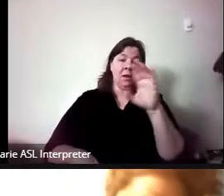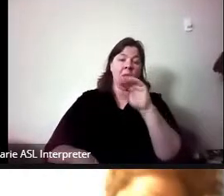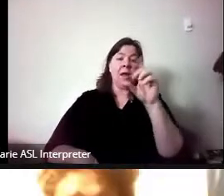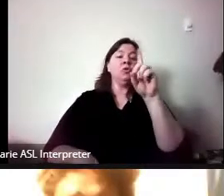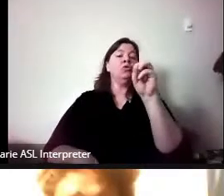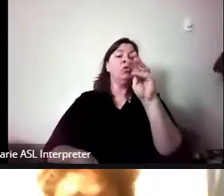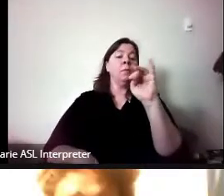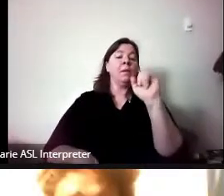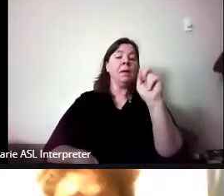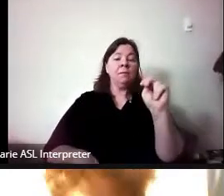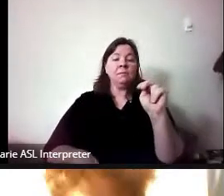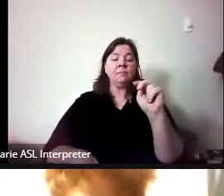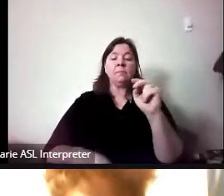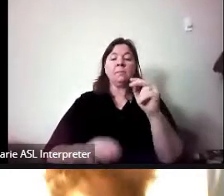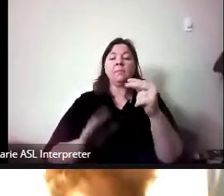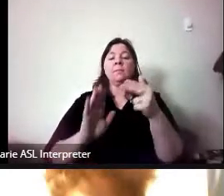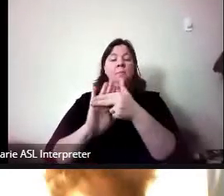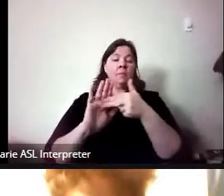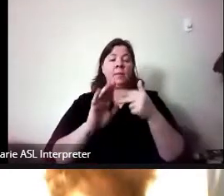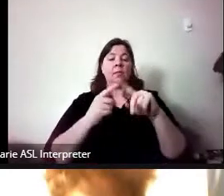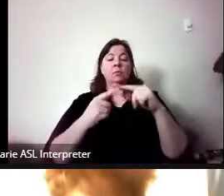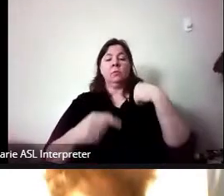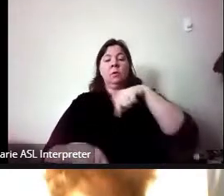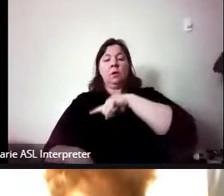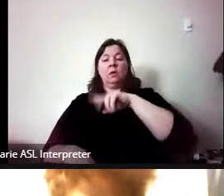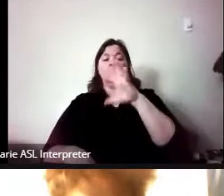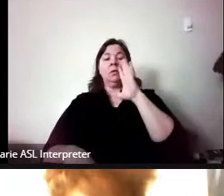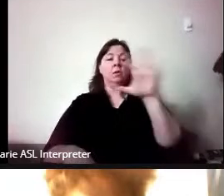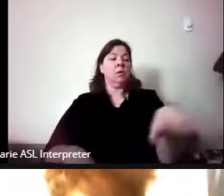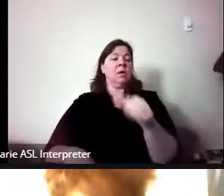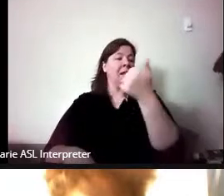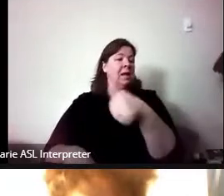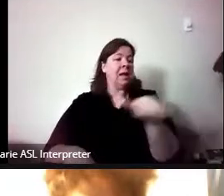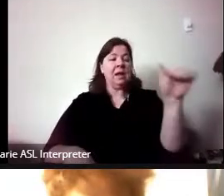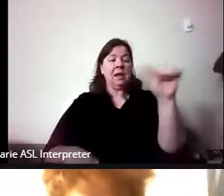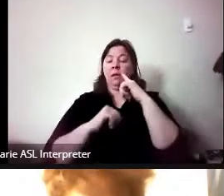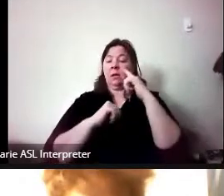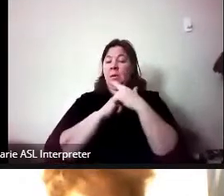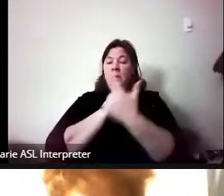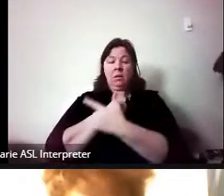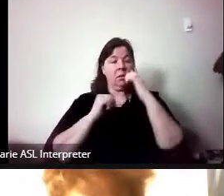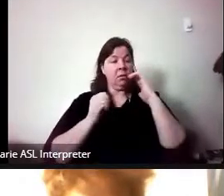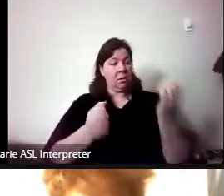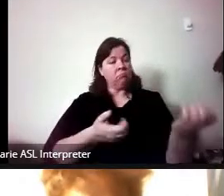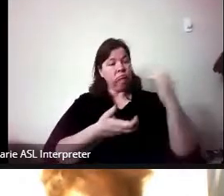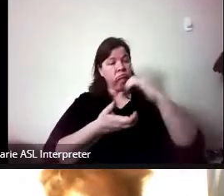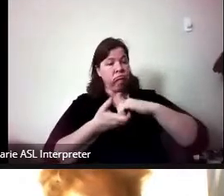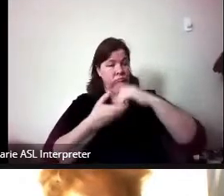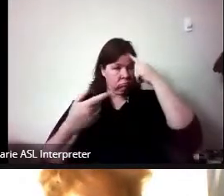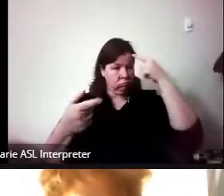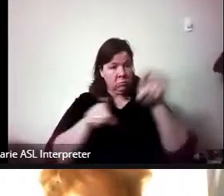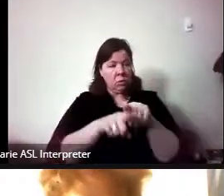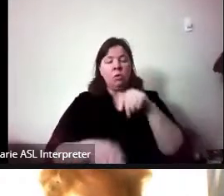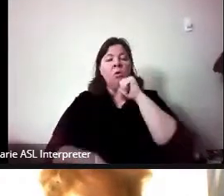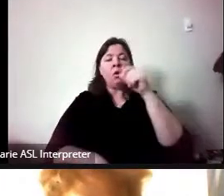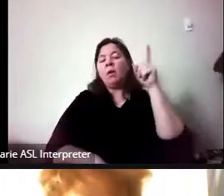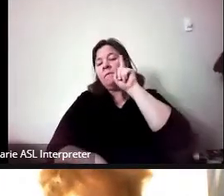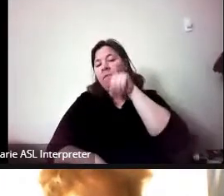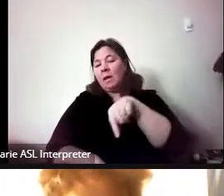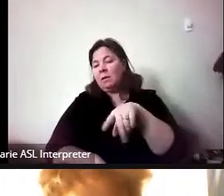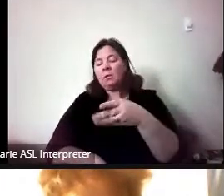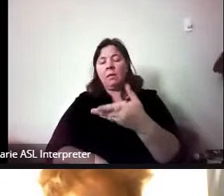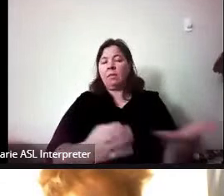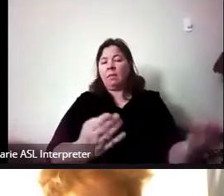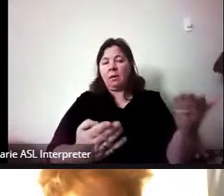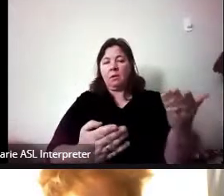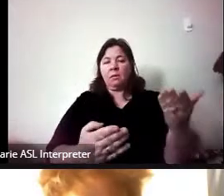And you can take any other business that you have, as long as it is legal and compliant and it's not a Ponzi scheme or a pyramid scheme